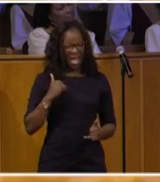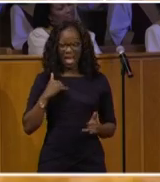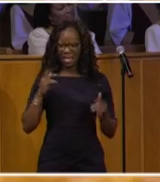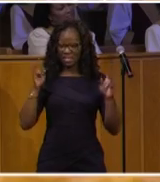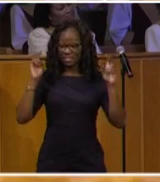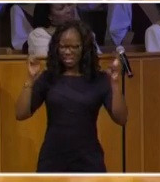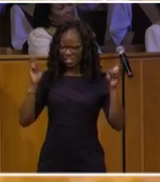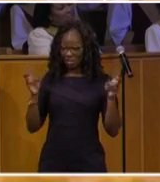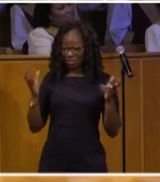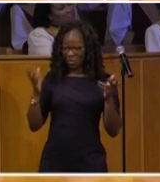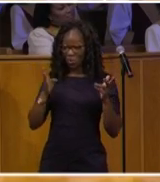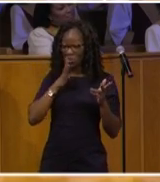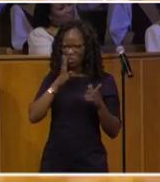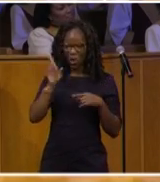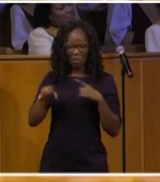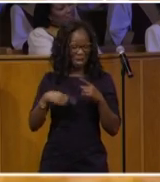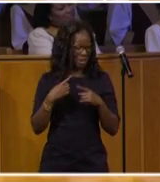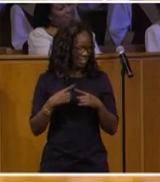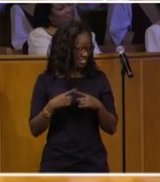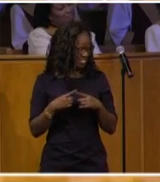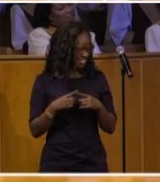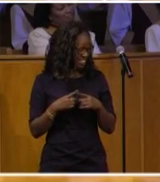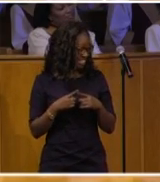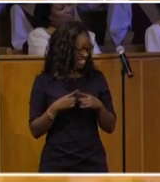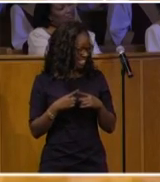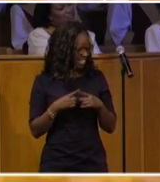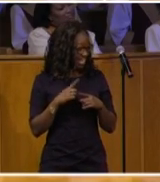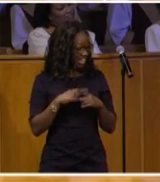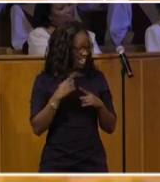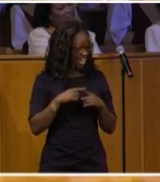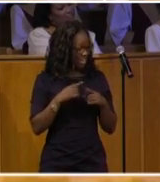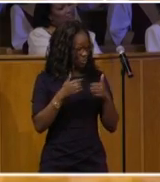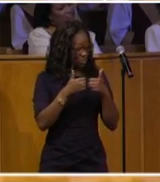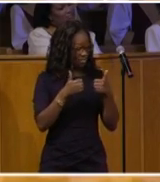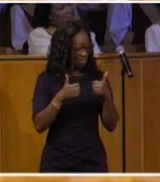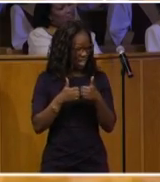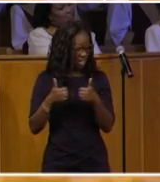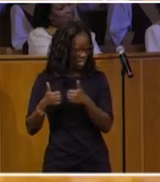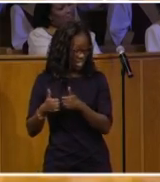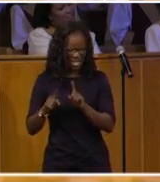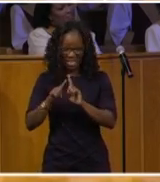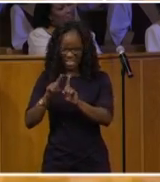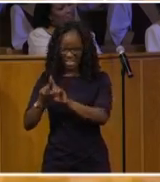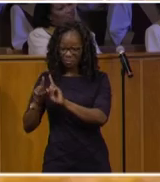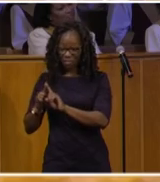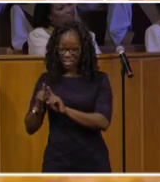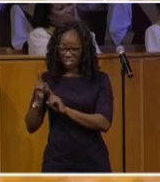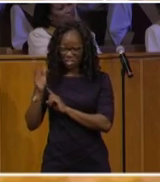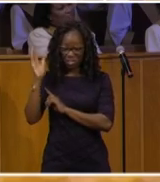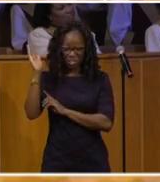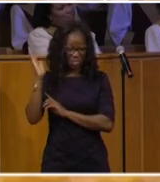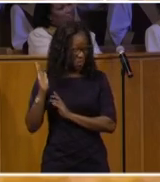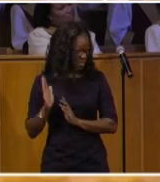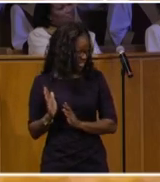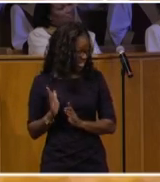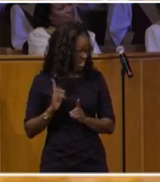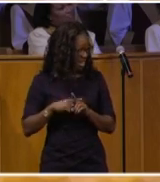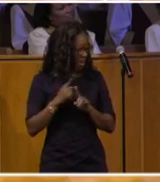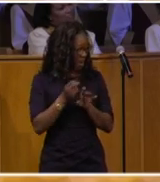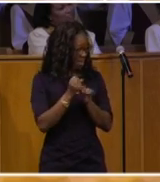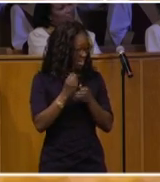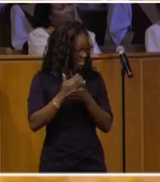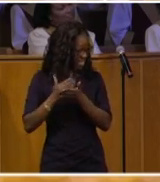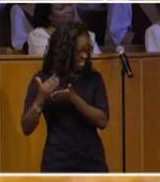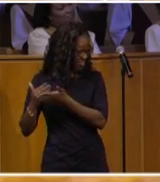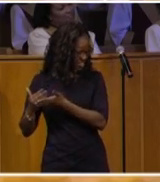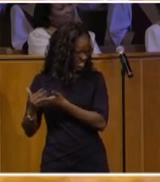subject that he wants to talk about, and he has to divide it into several sermons and make a series out of